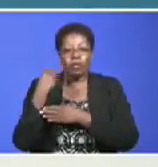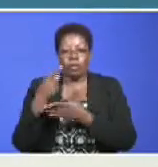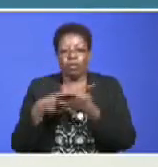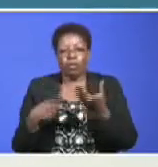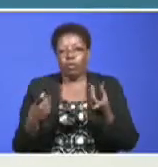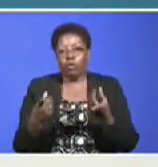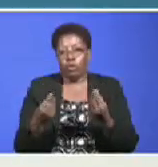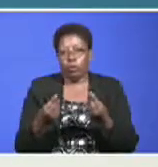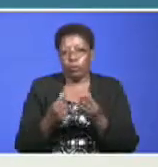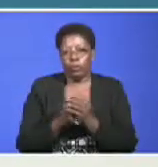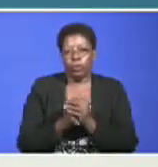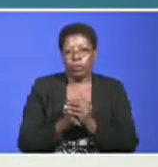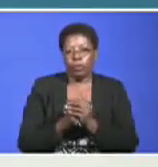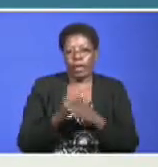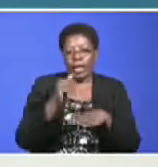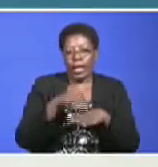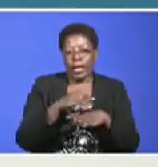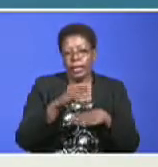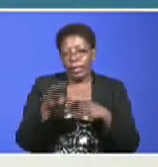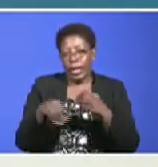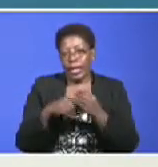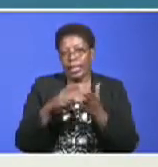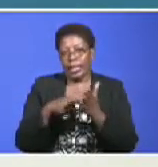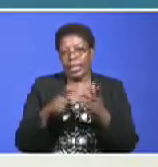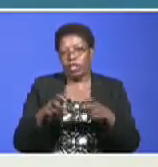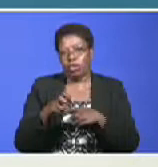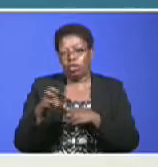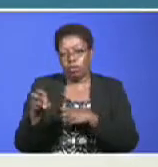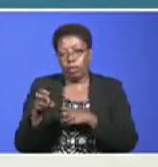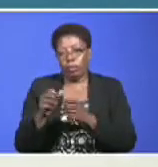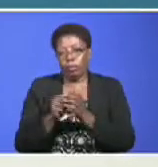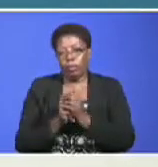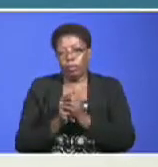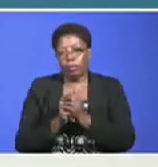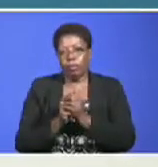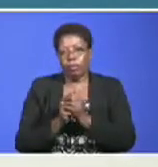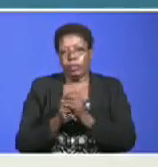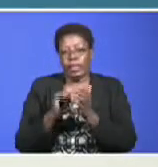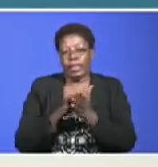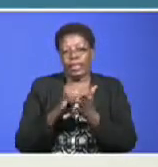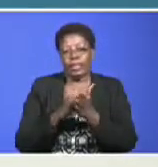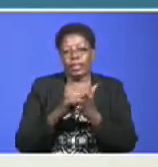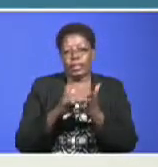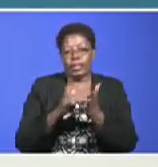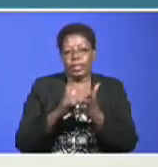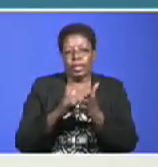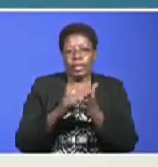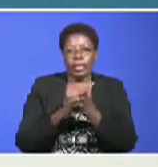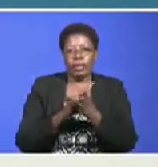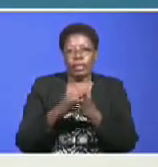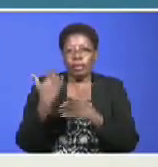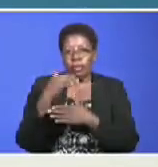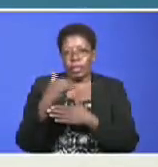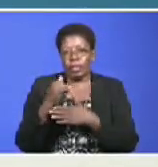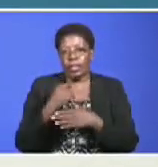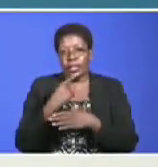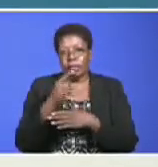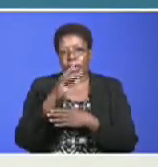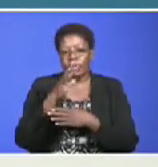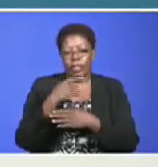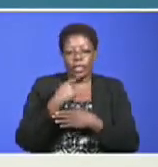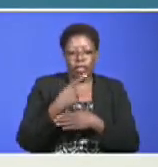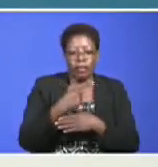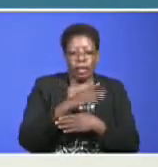do. And to add this trip to the repertoire has been amazing. But I would say my